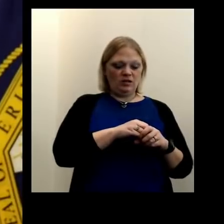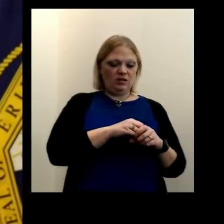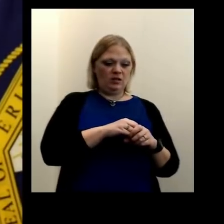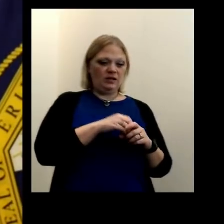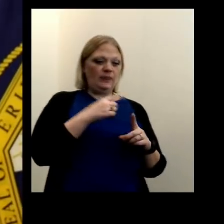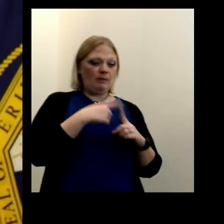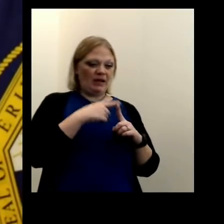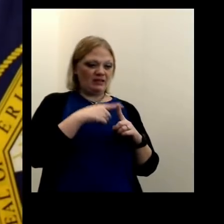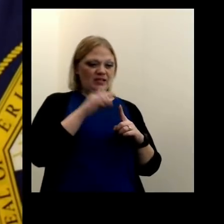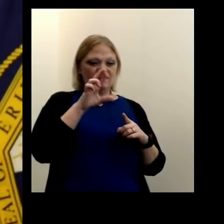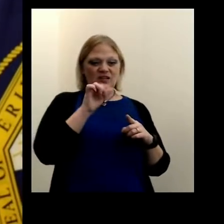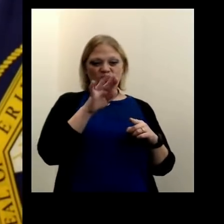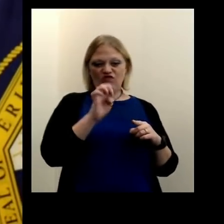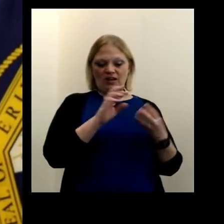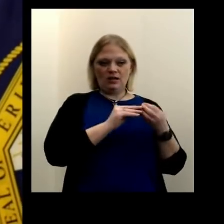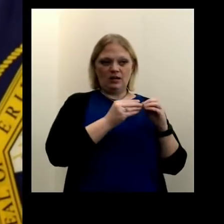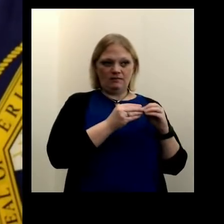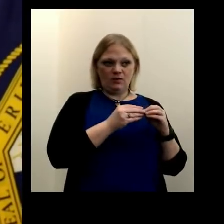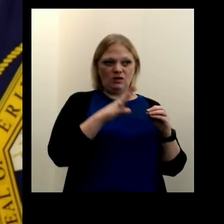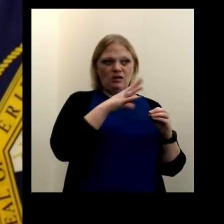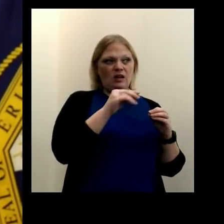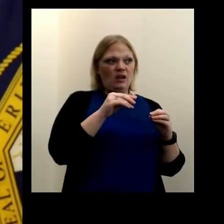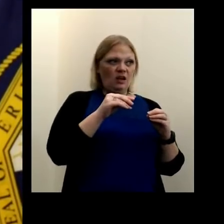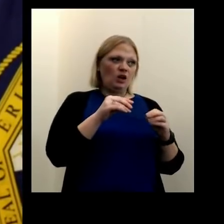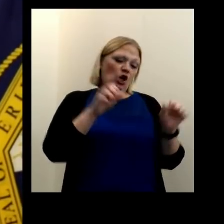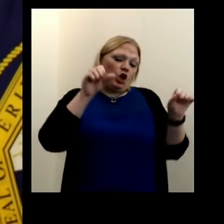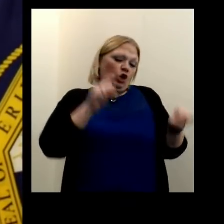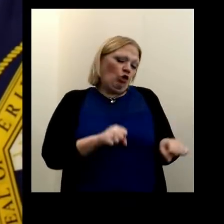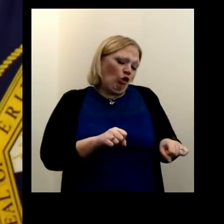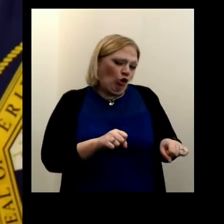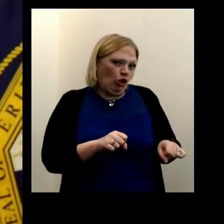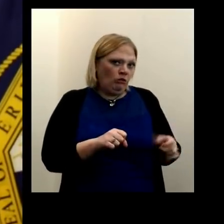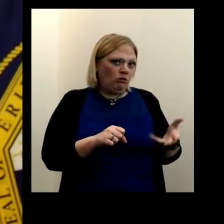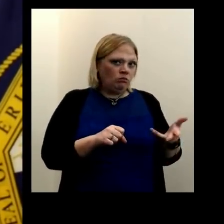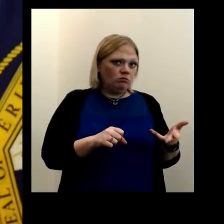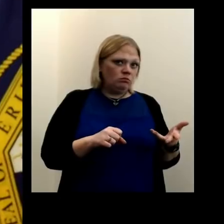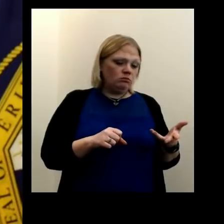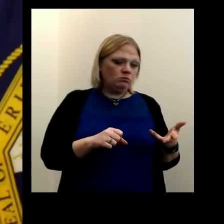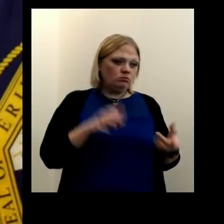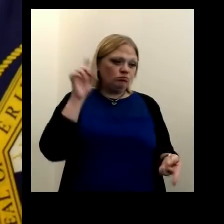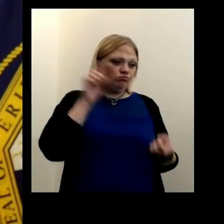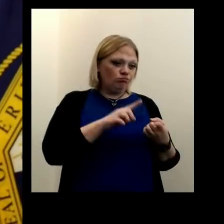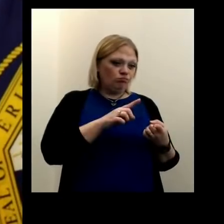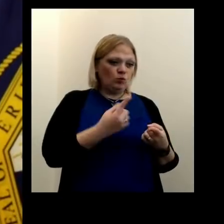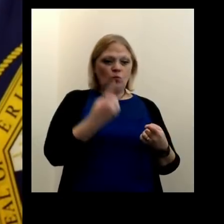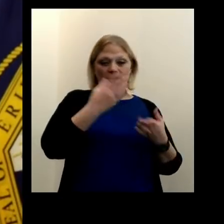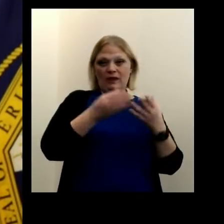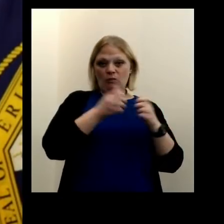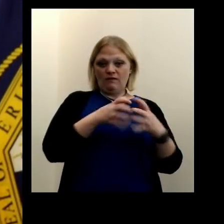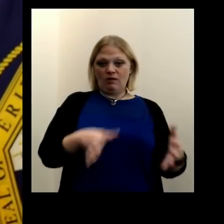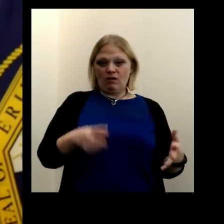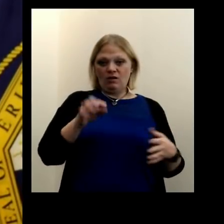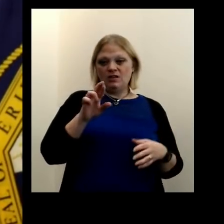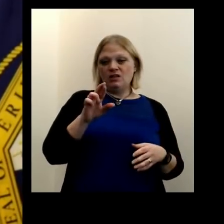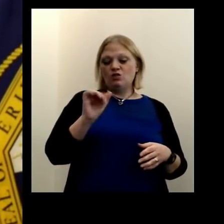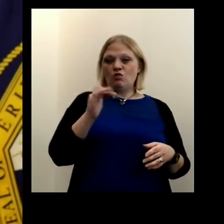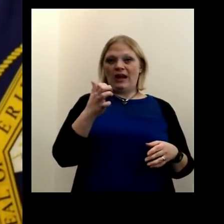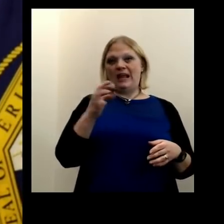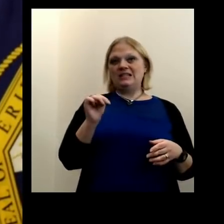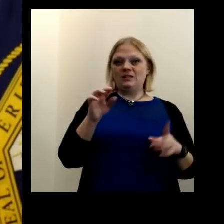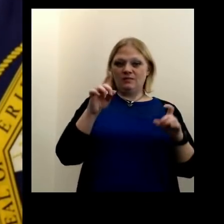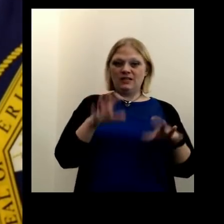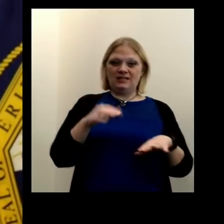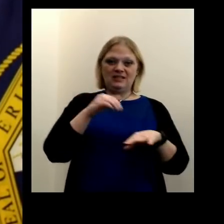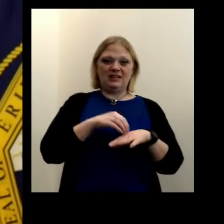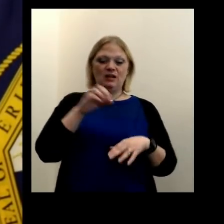rate numbers, and it could bring it down. One thing that we've lost, so to speak, is the random testing that was done at the